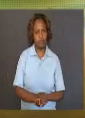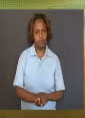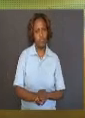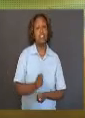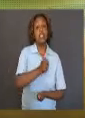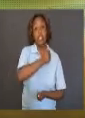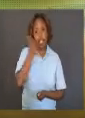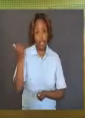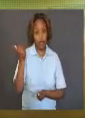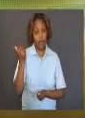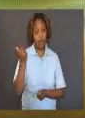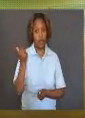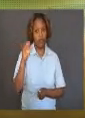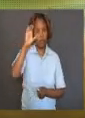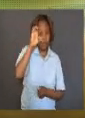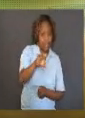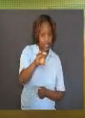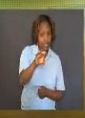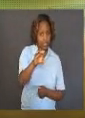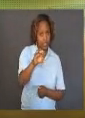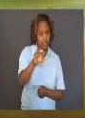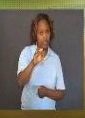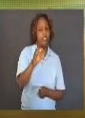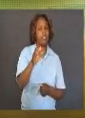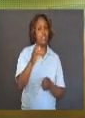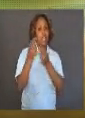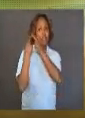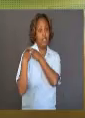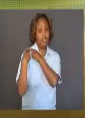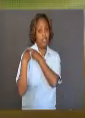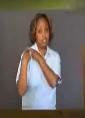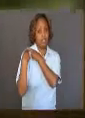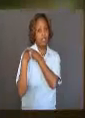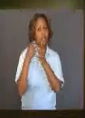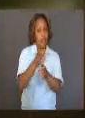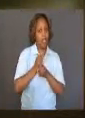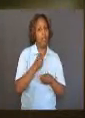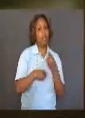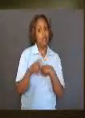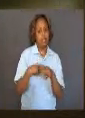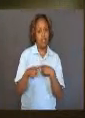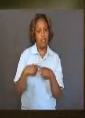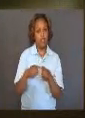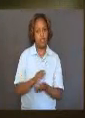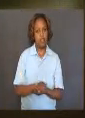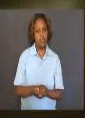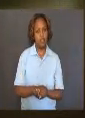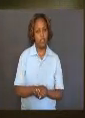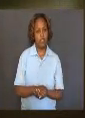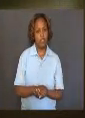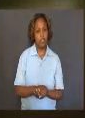Another burden that comes from accepting responsibilities is that we